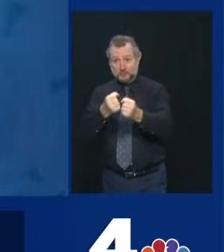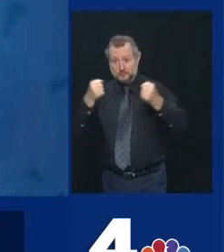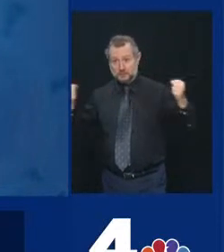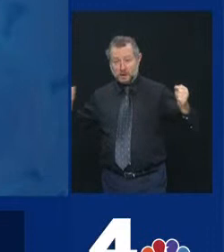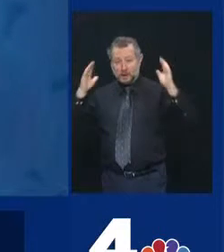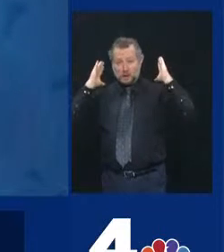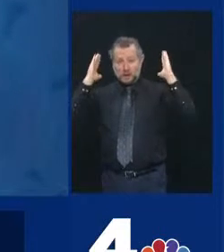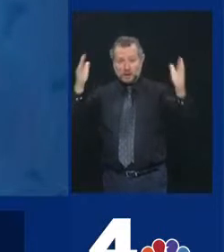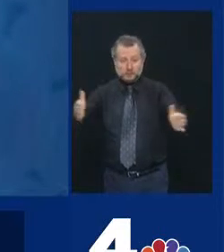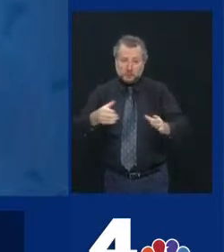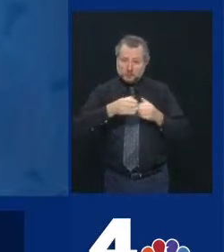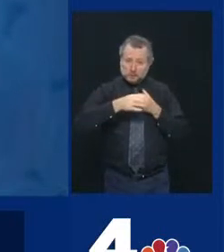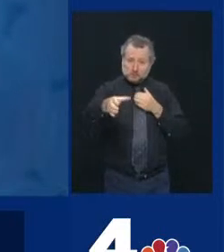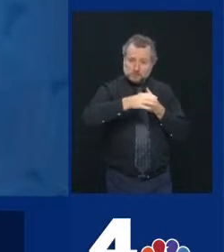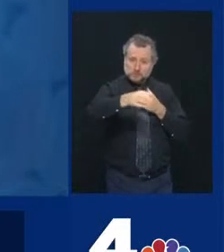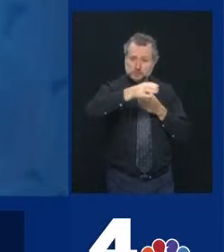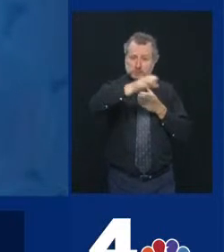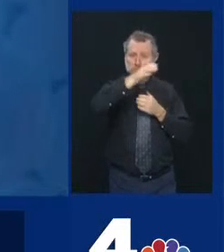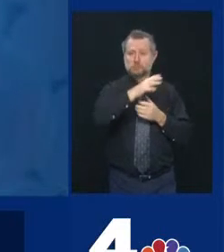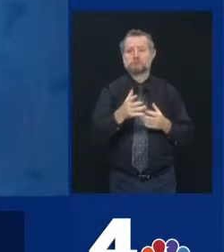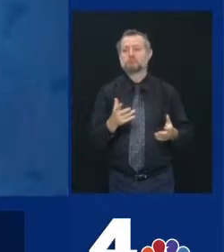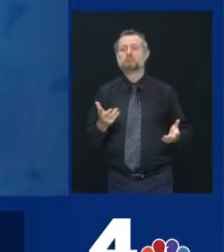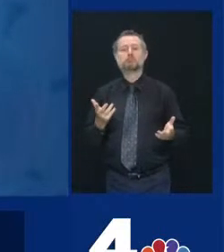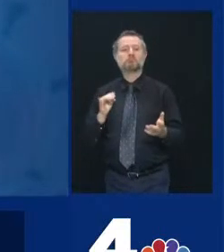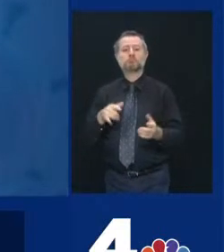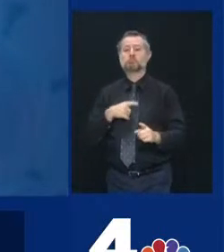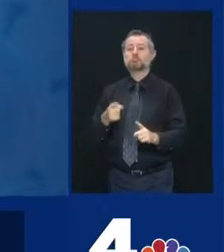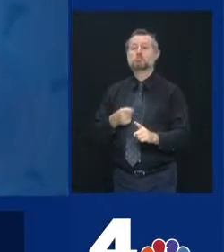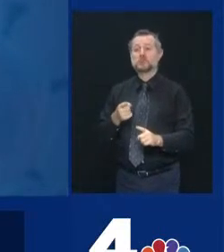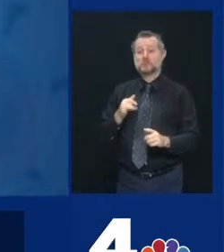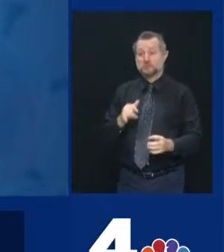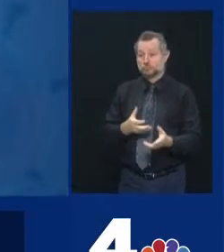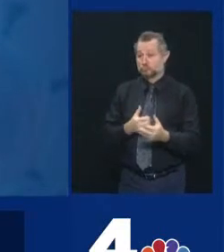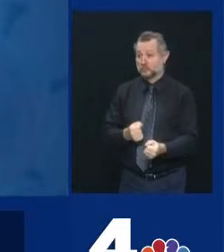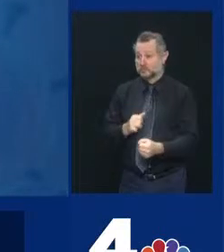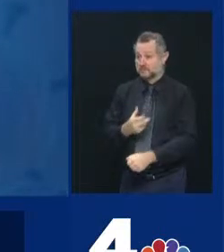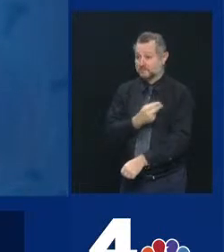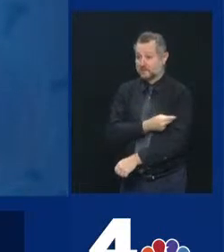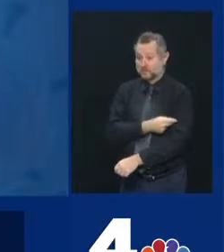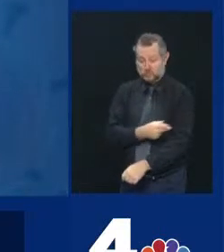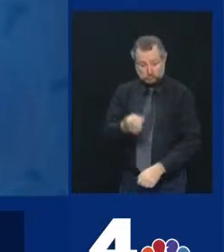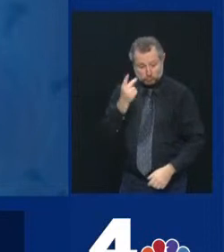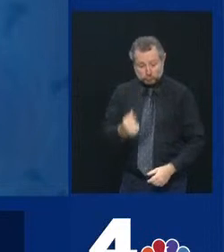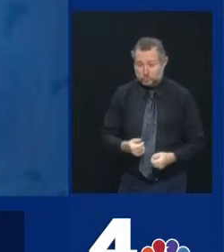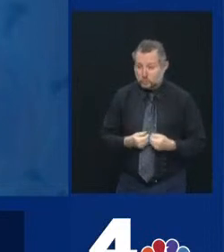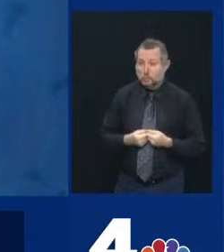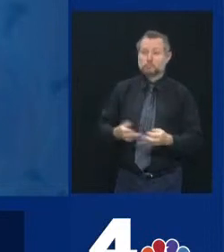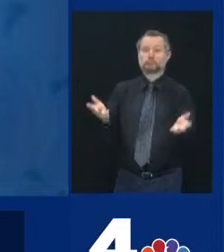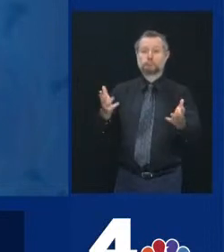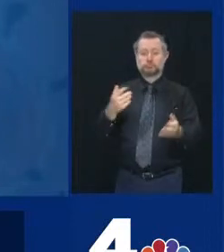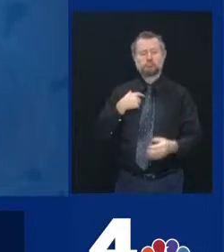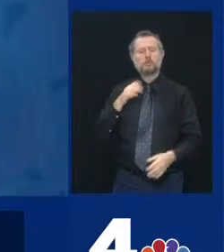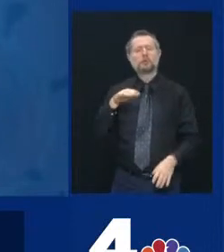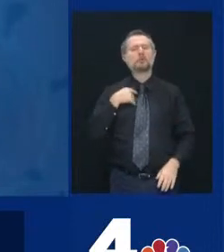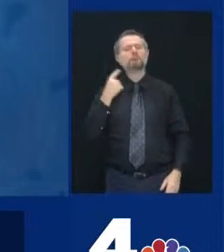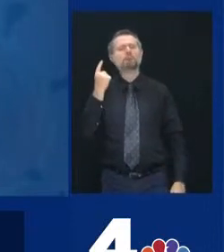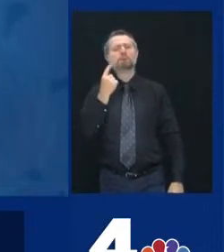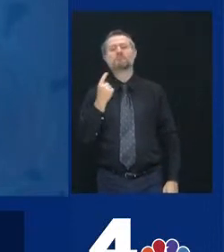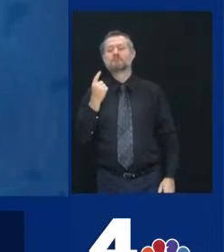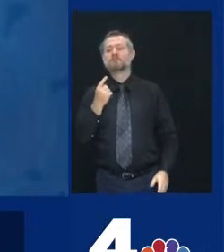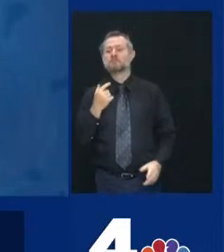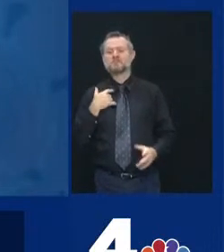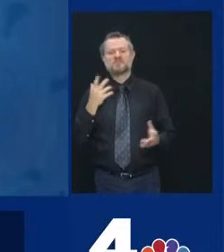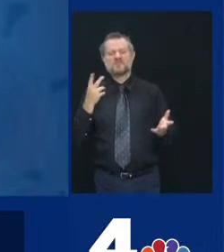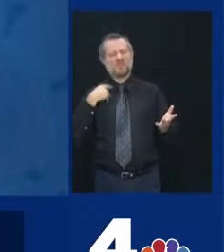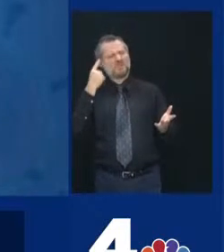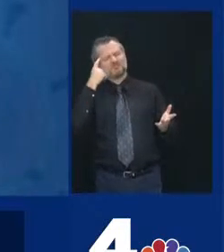that. There's going to be trust issues about the vaccination, and there's going to be conspiracy theories, and there are going to be